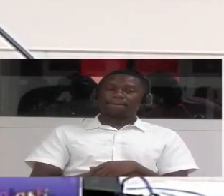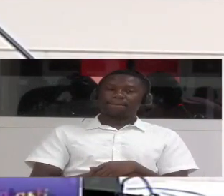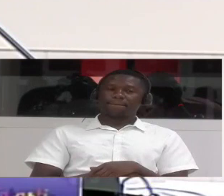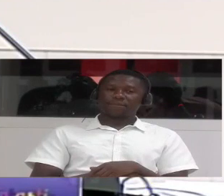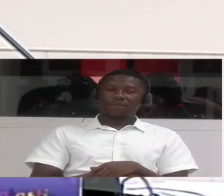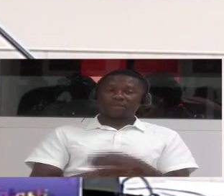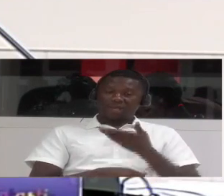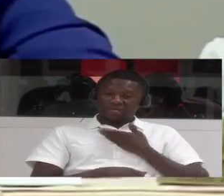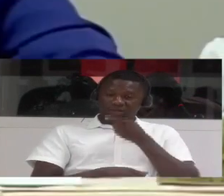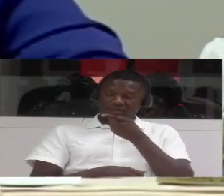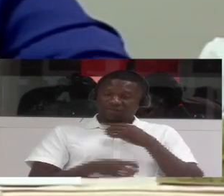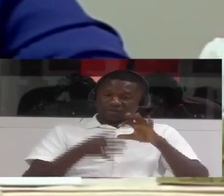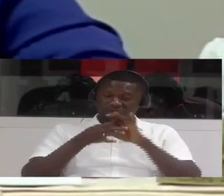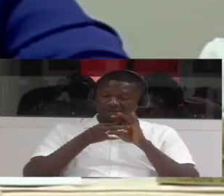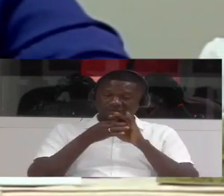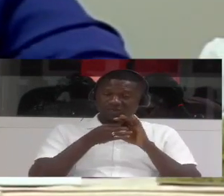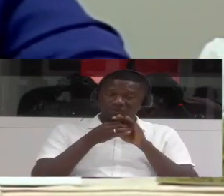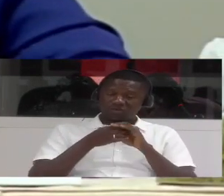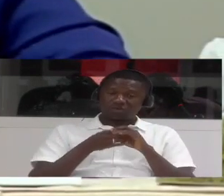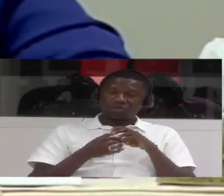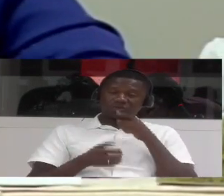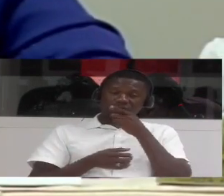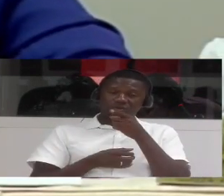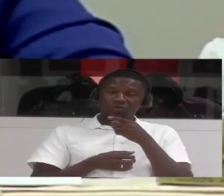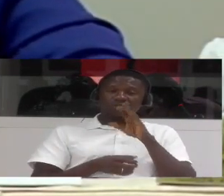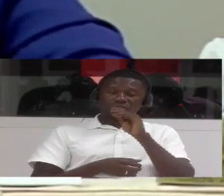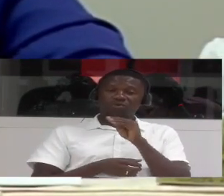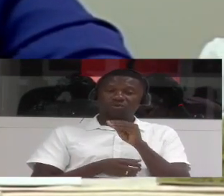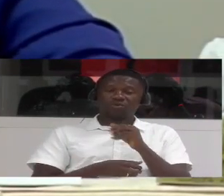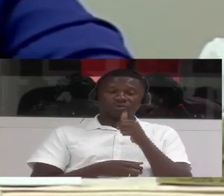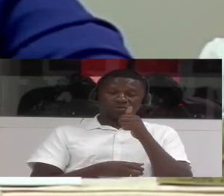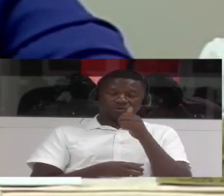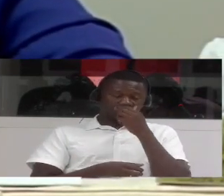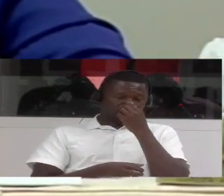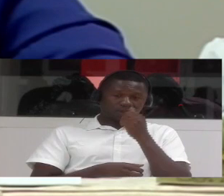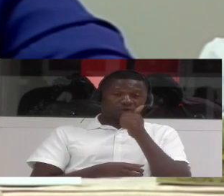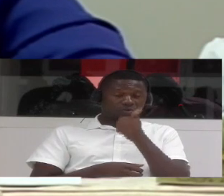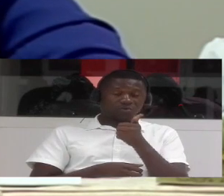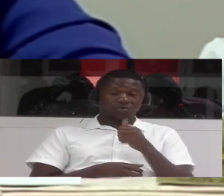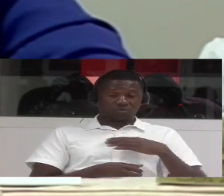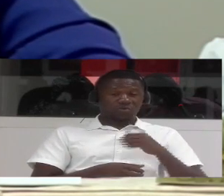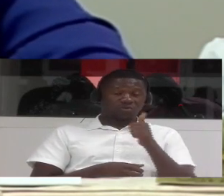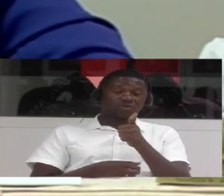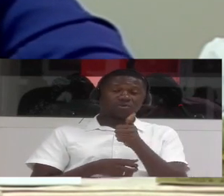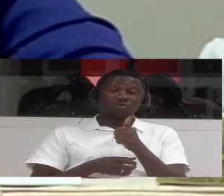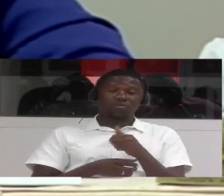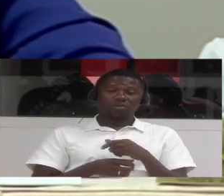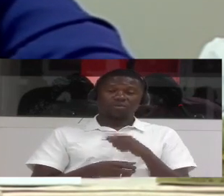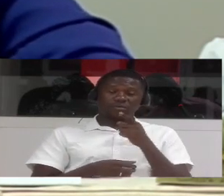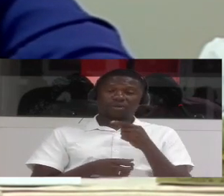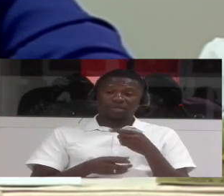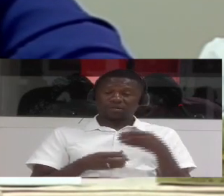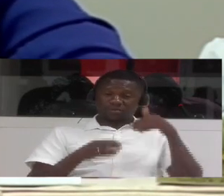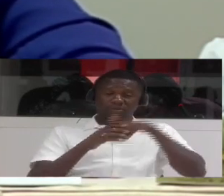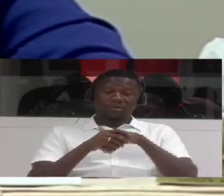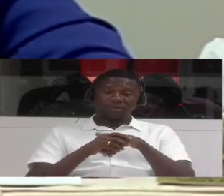As an organization, you did quite well by, you know,